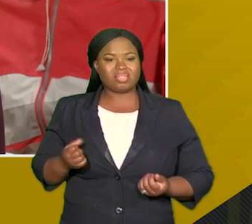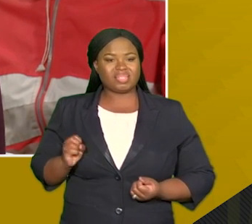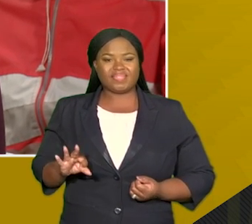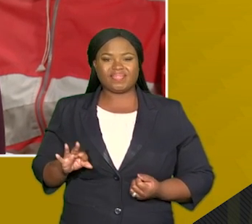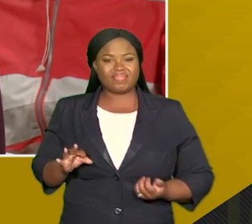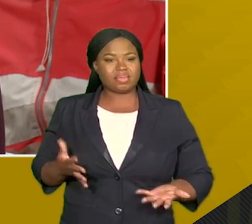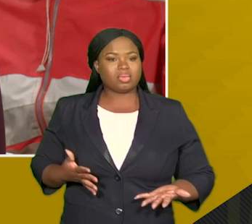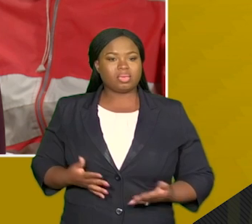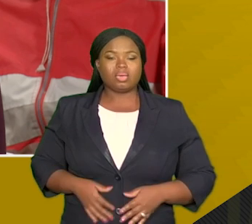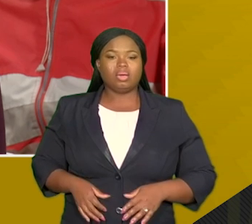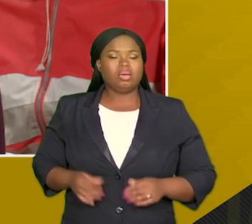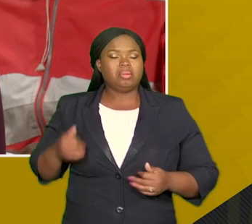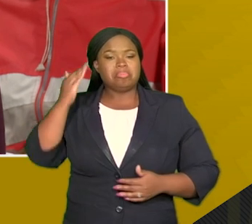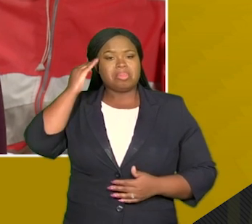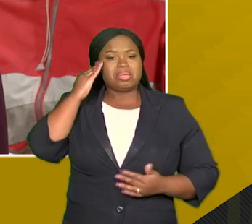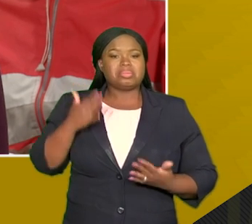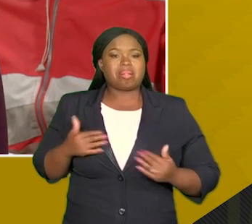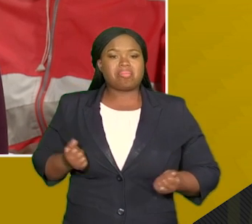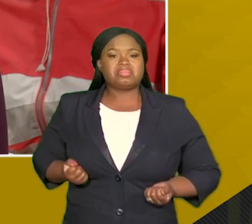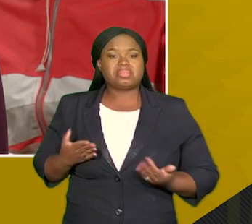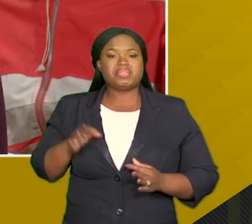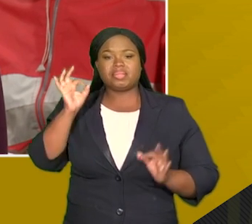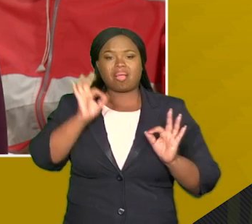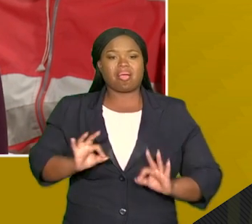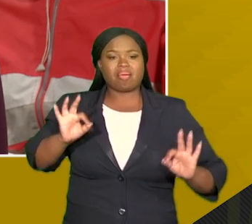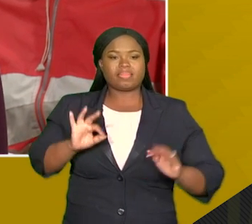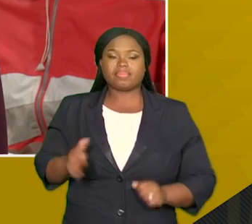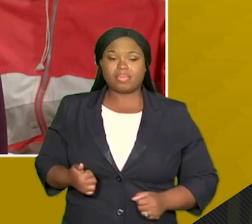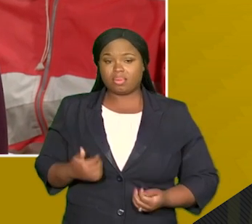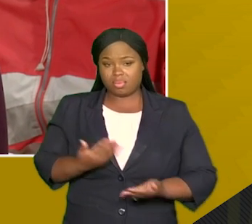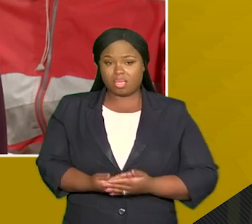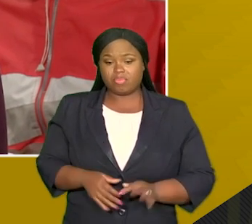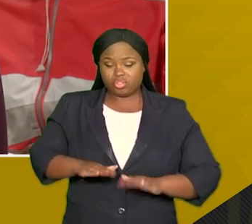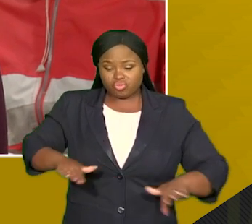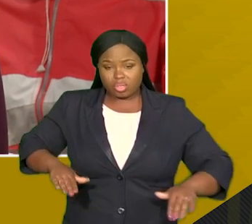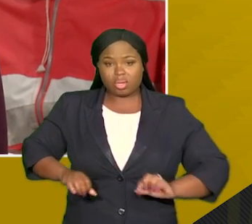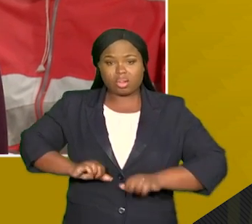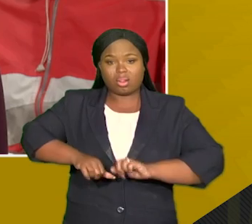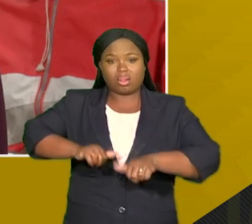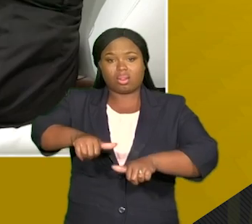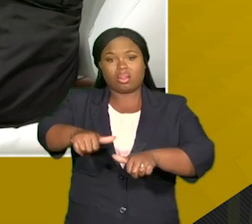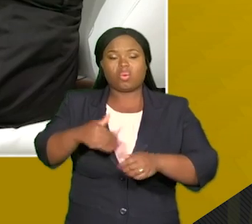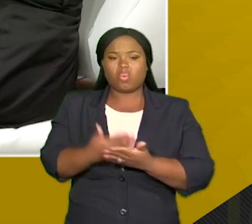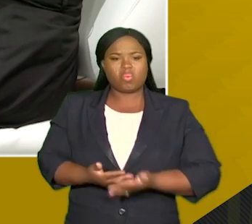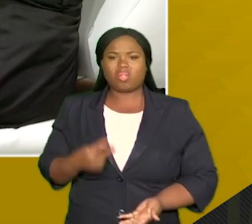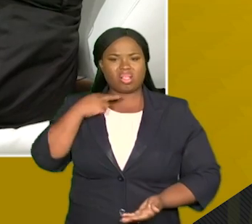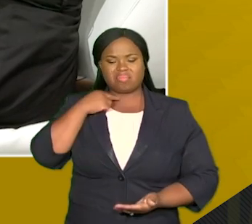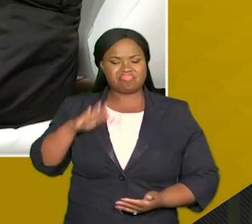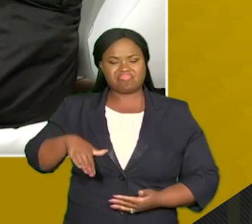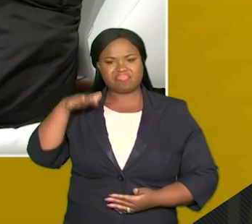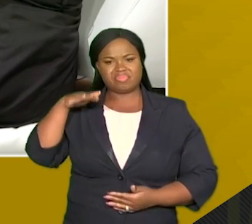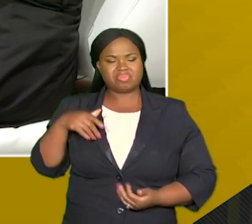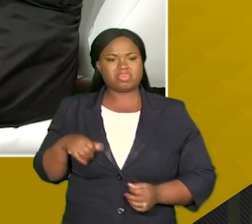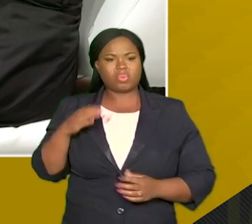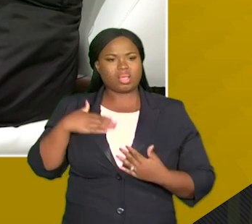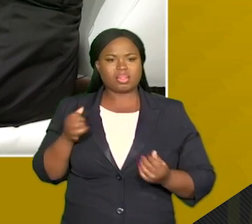really, really important mental health services, we may end up with a generation of children from police officers who aren't able to grow up into healthy adults.